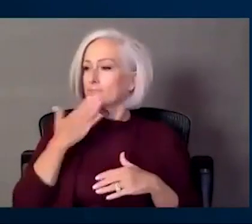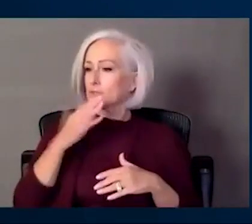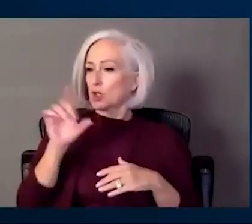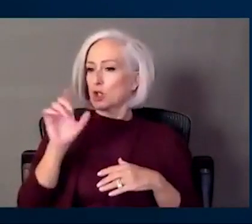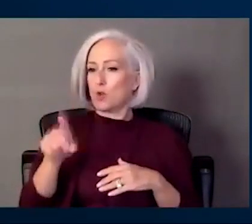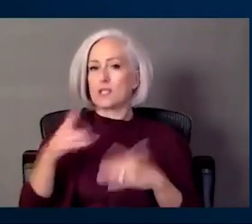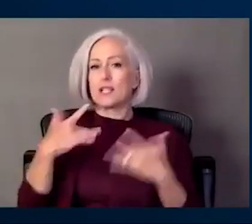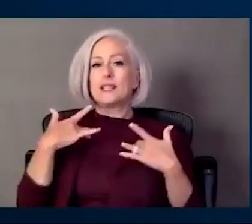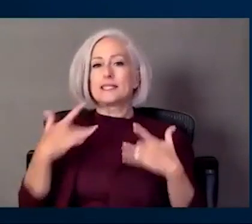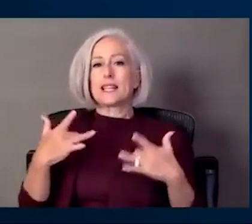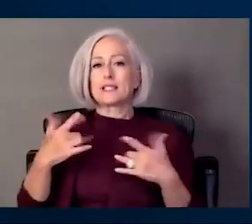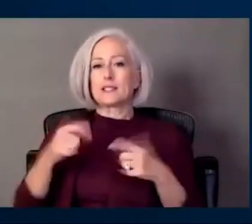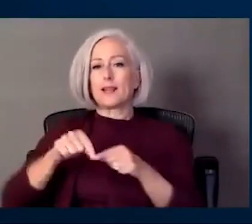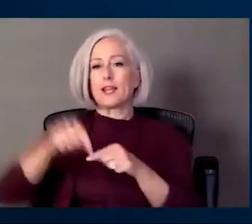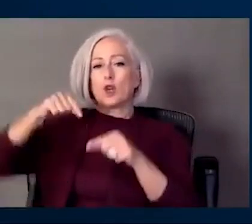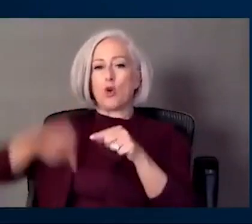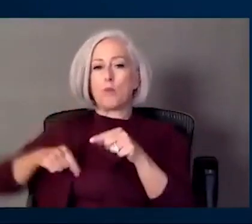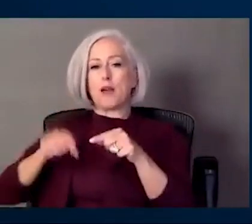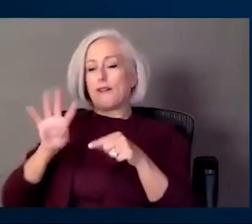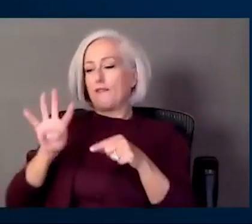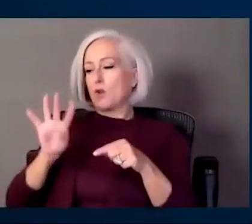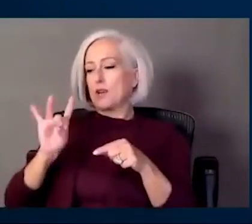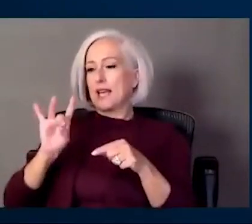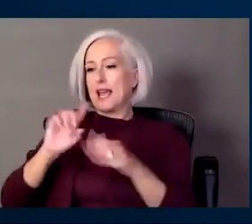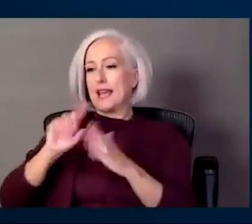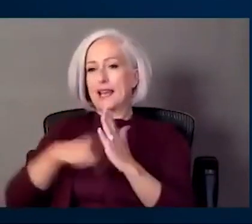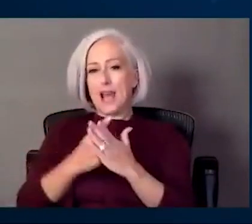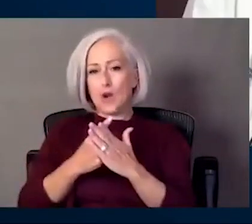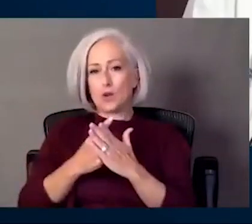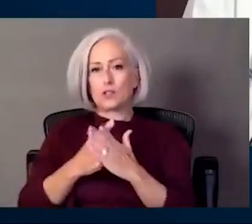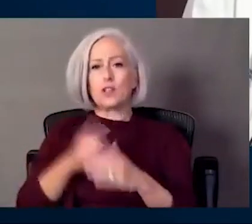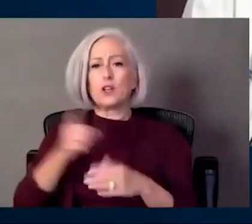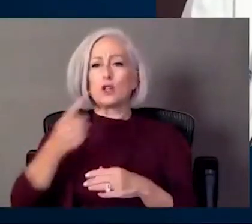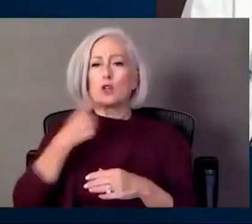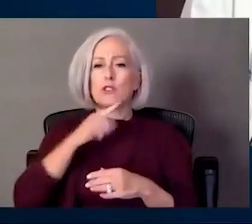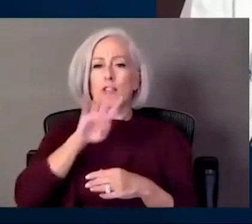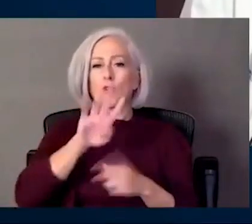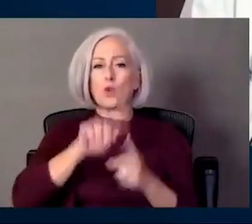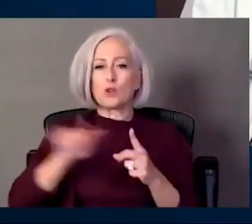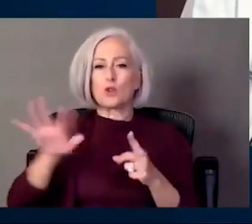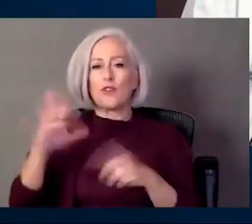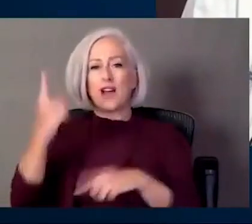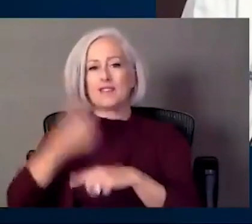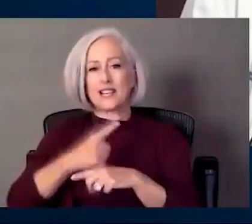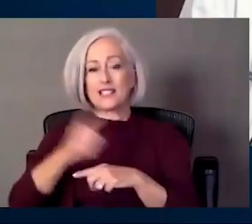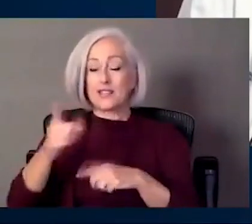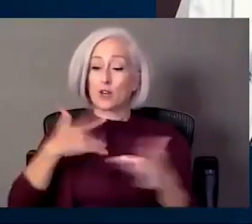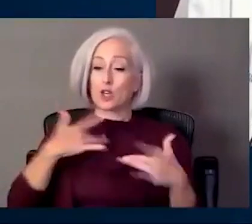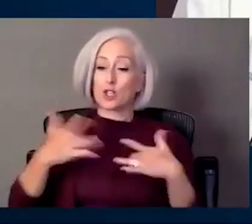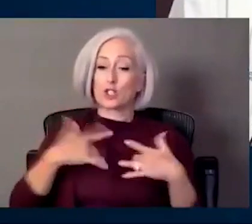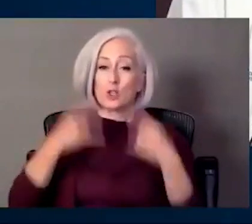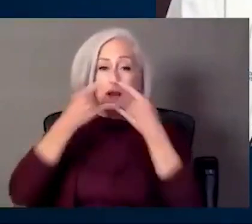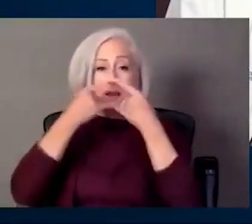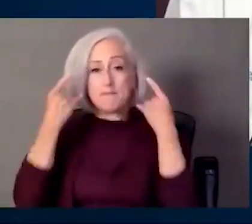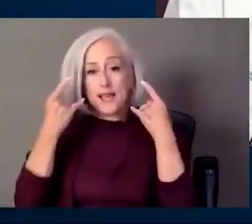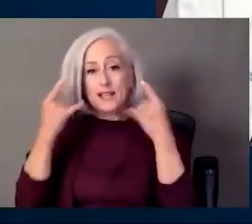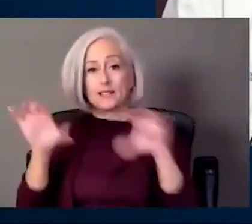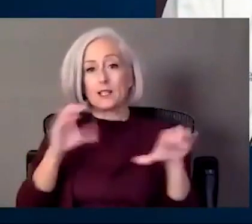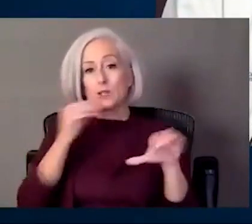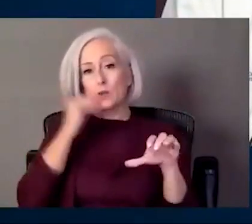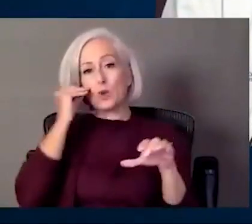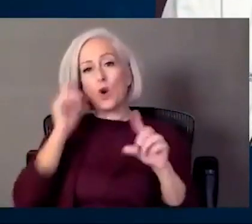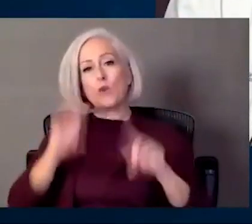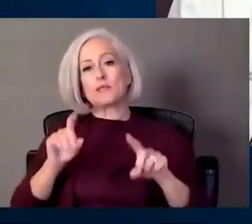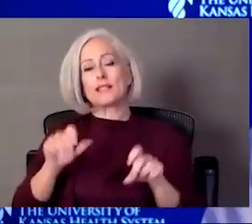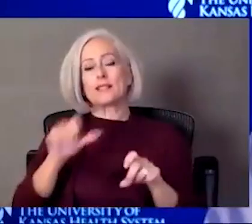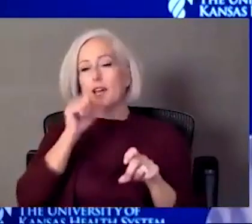hours, Hawk. So this is 4 or 5 days. So I think we'd probably say, if you're worried, you can wear a mask. You can always go do a home test. But I don't feel real strongly about that